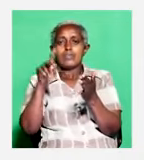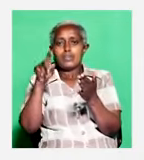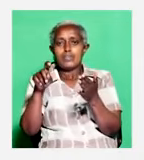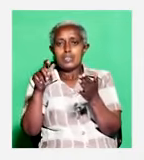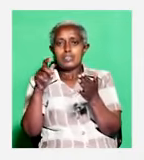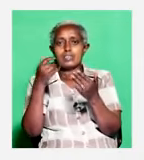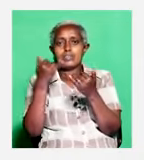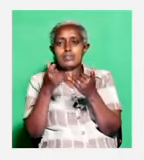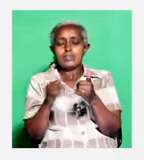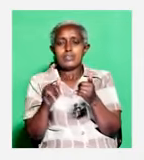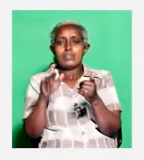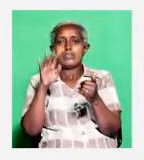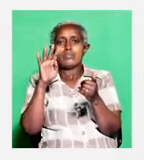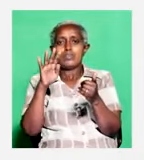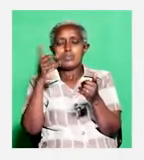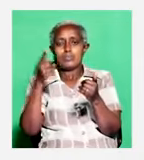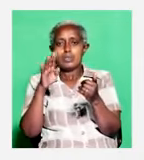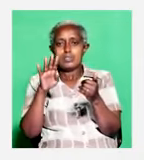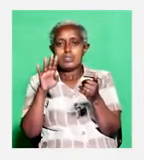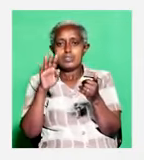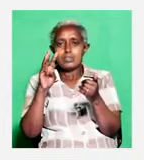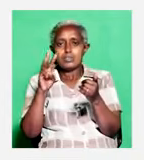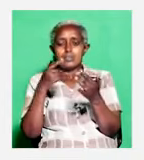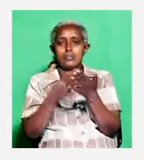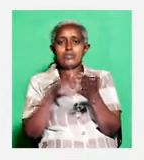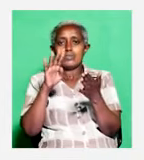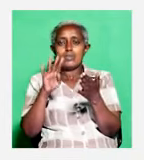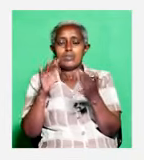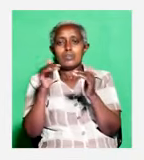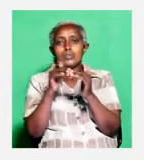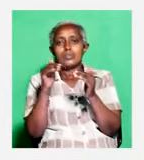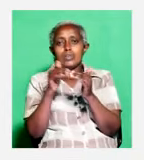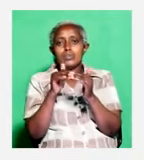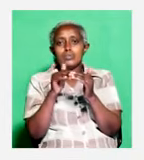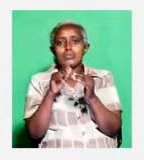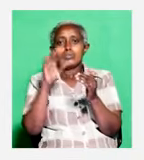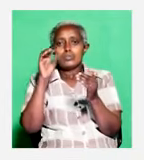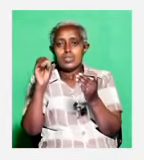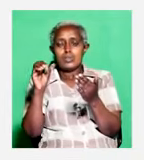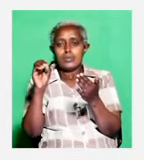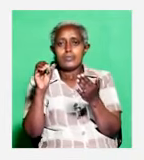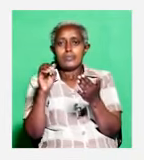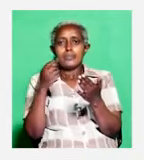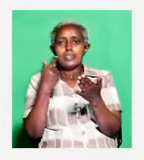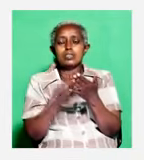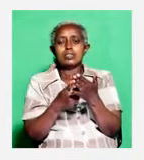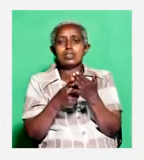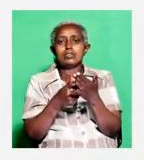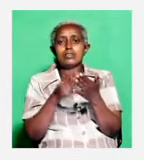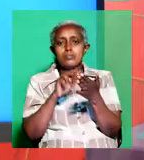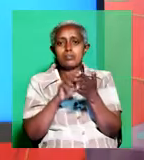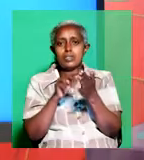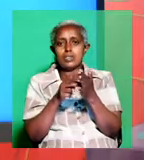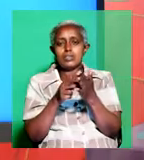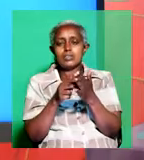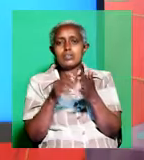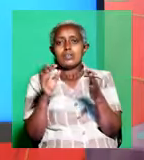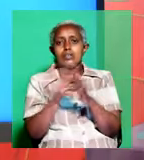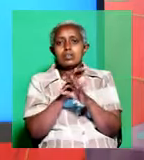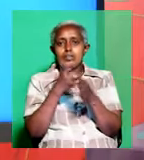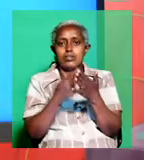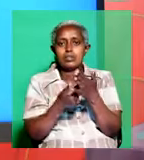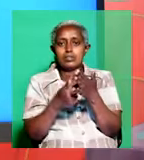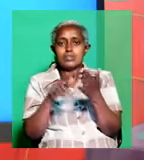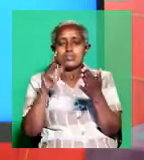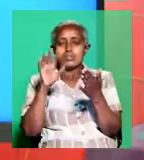5x, you divide 24 by 6, you get this 4 is equal to 0. So this implies, factoring this, you